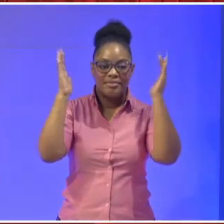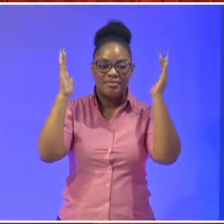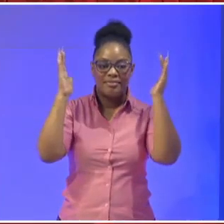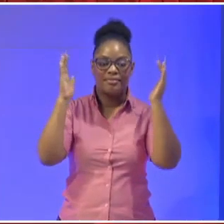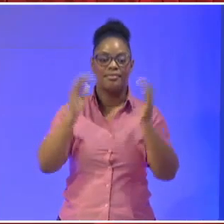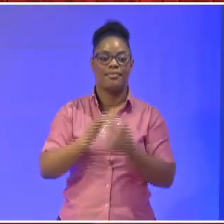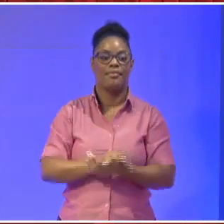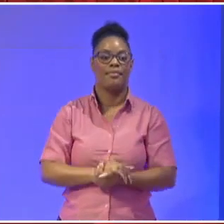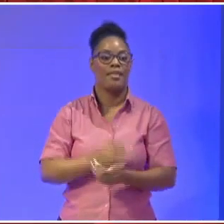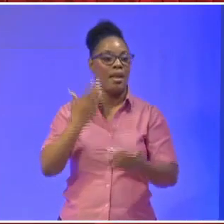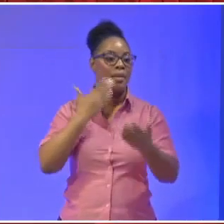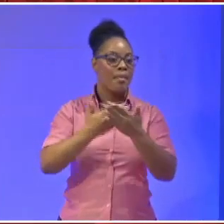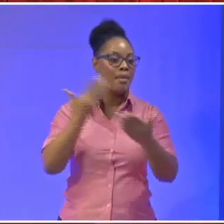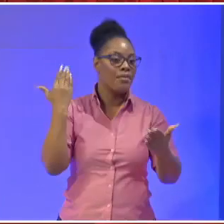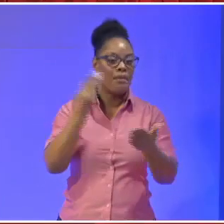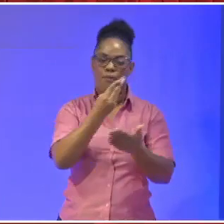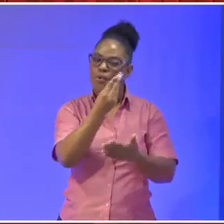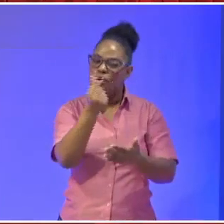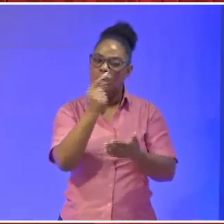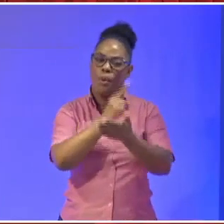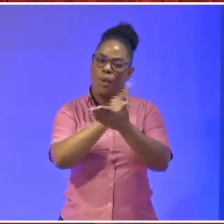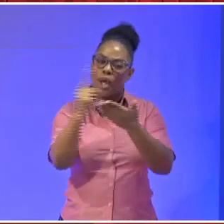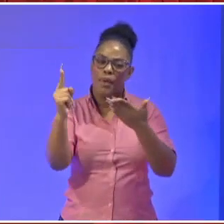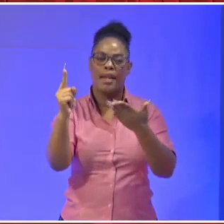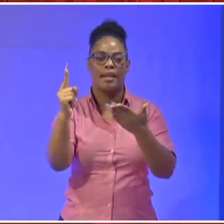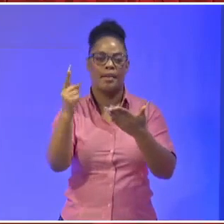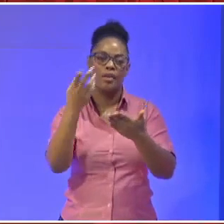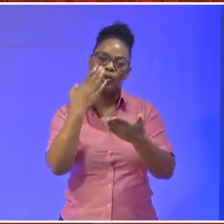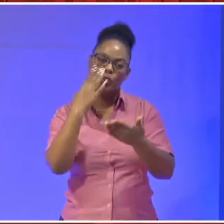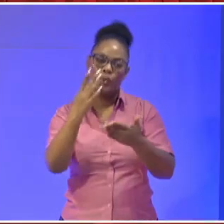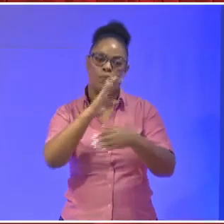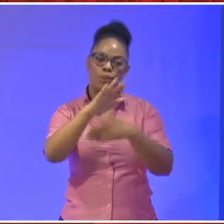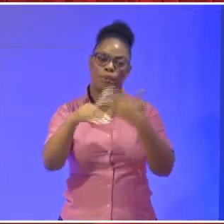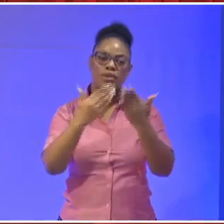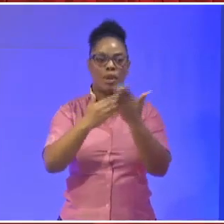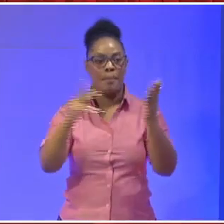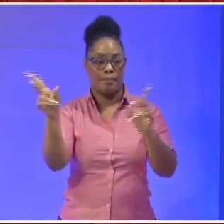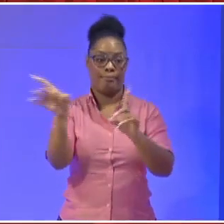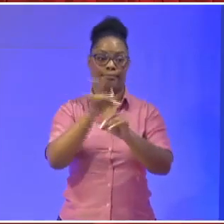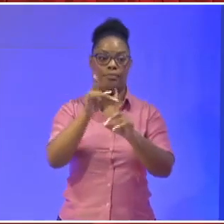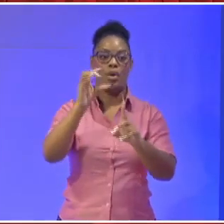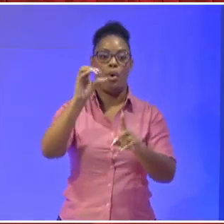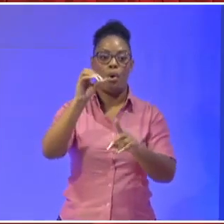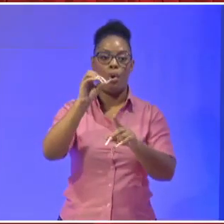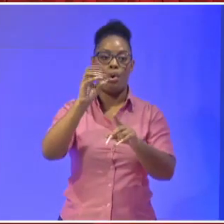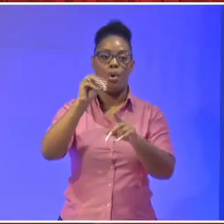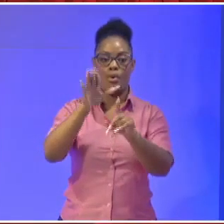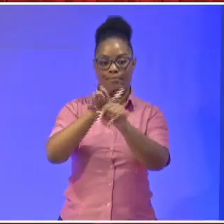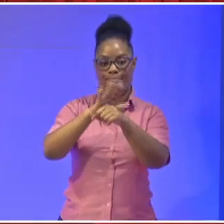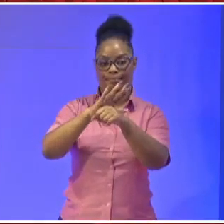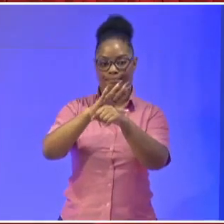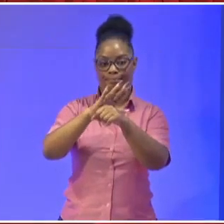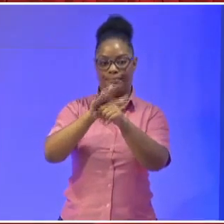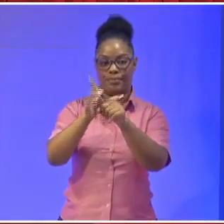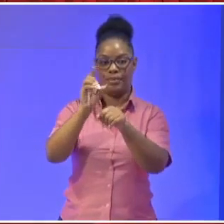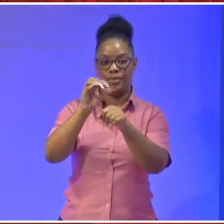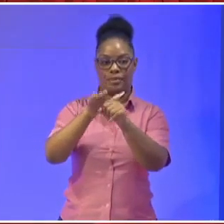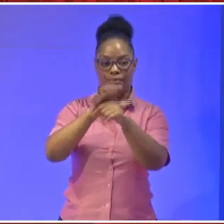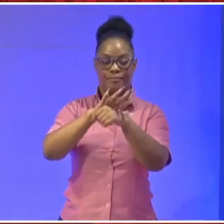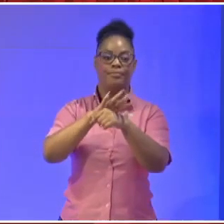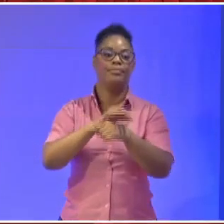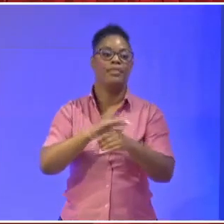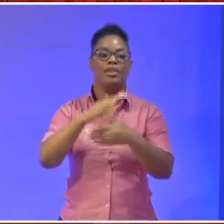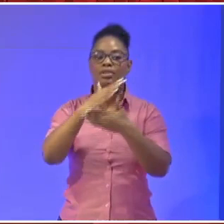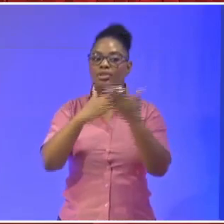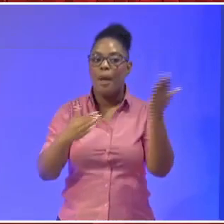few weeks, we would have seen a number of Omicron cases, and quite a bit of those would have had no traces, essentially, of